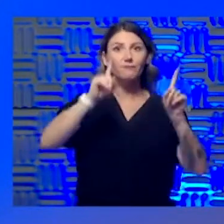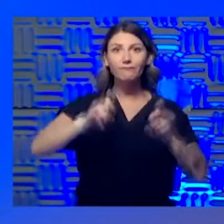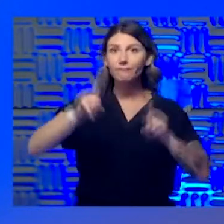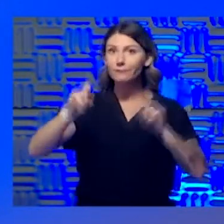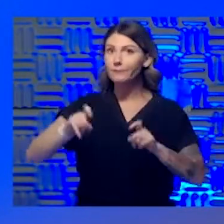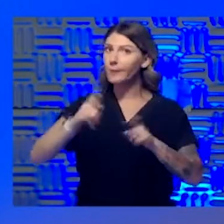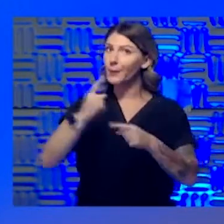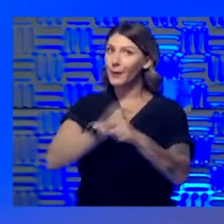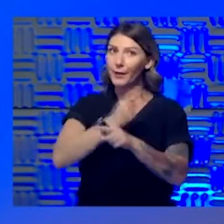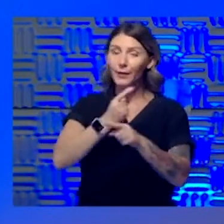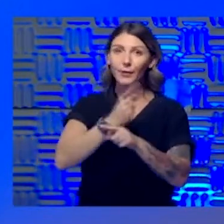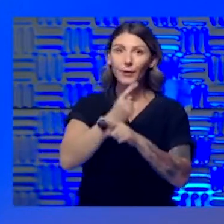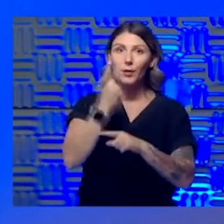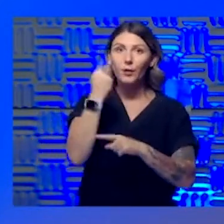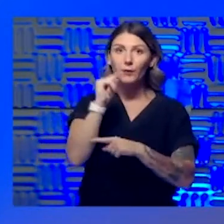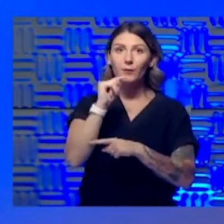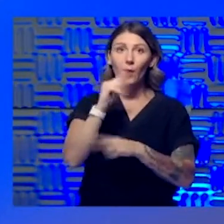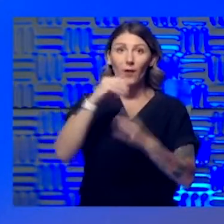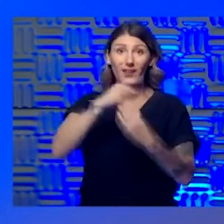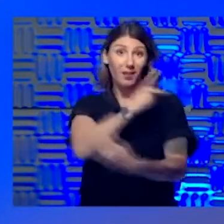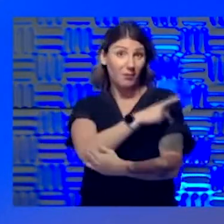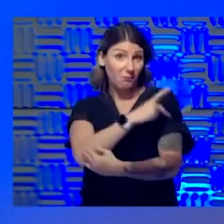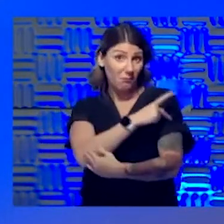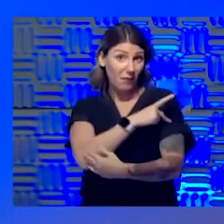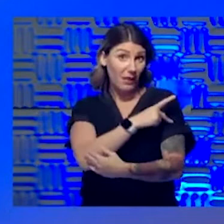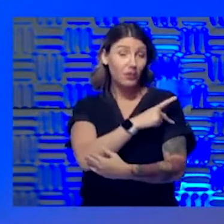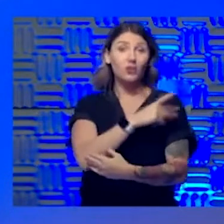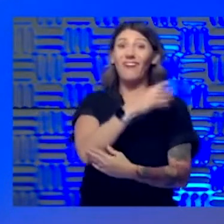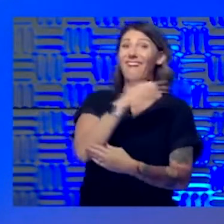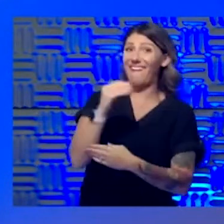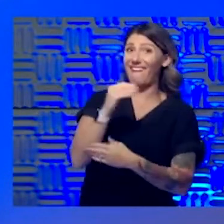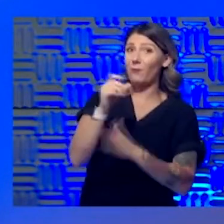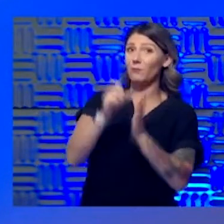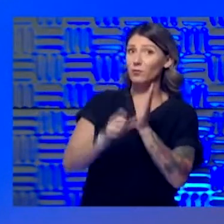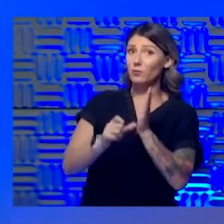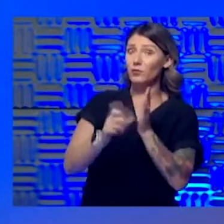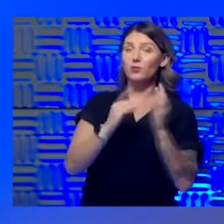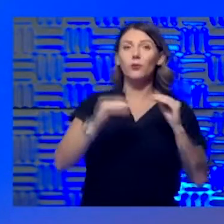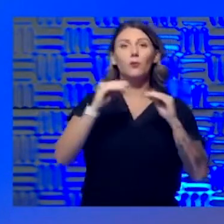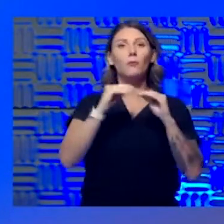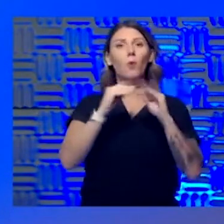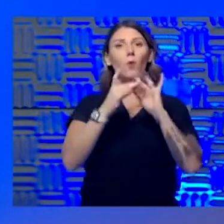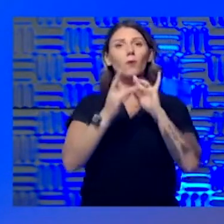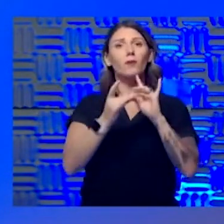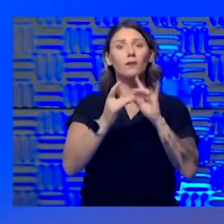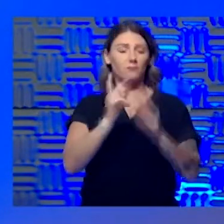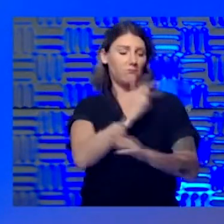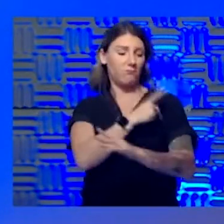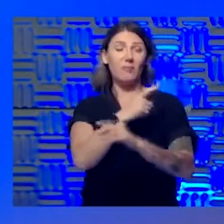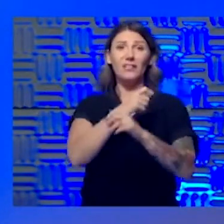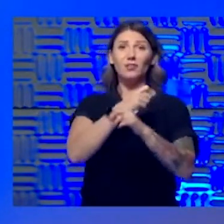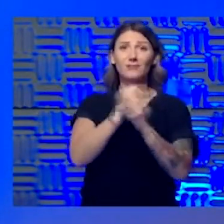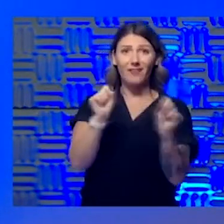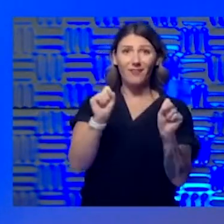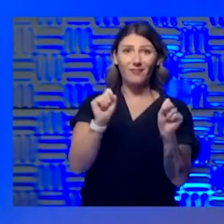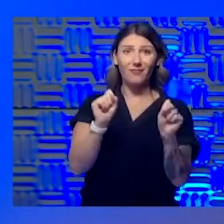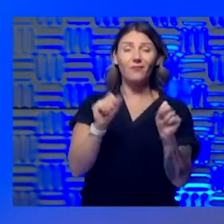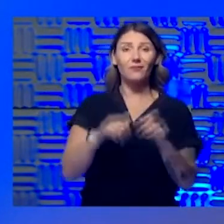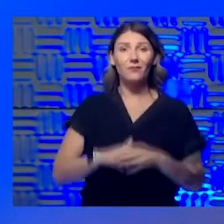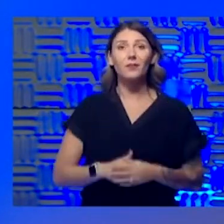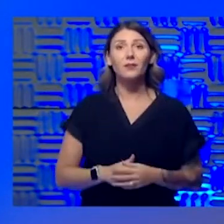regular basis for inpatient admissions as well as for procedures, more for patient safety, so that we can make sure